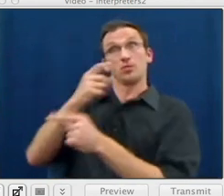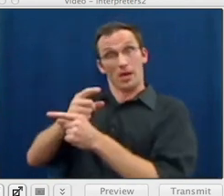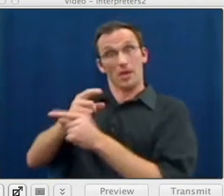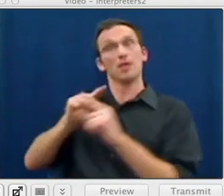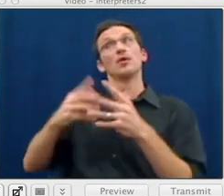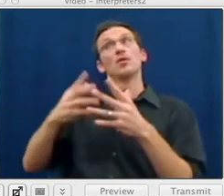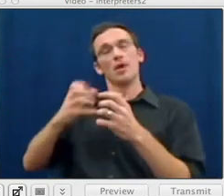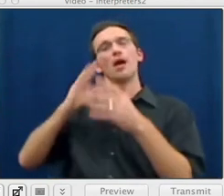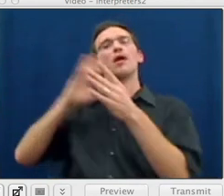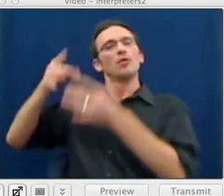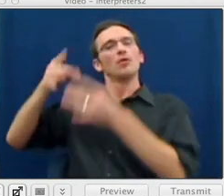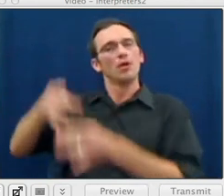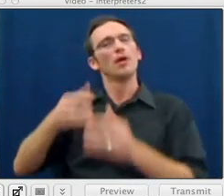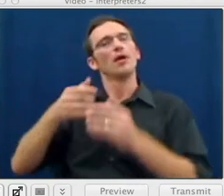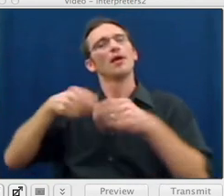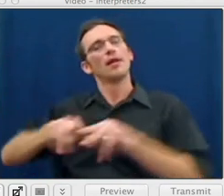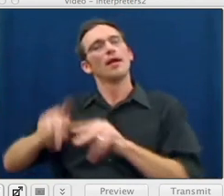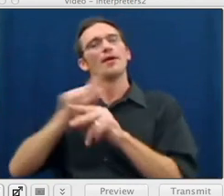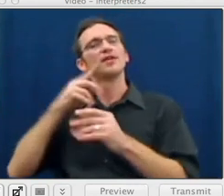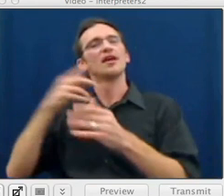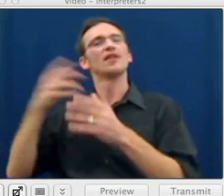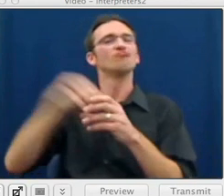communication, uninterrupted communication.